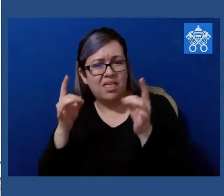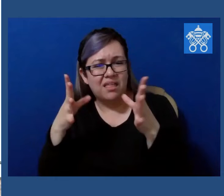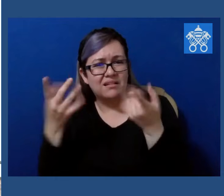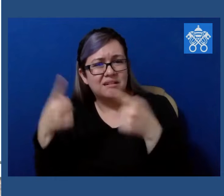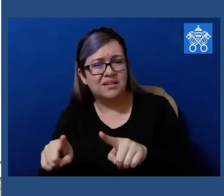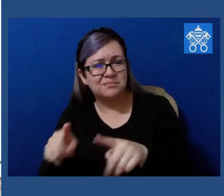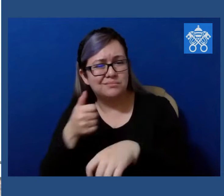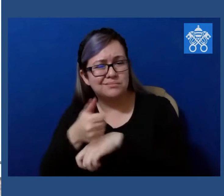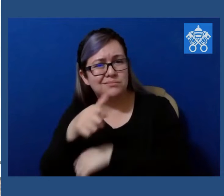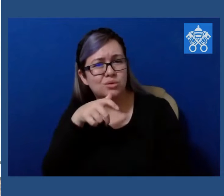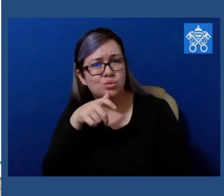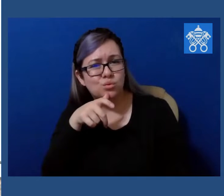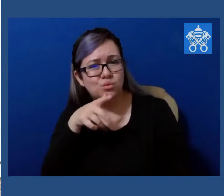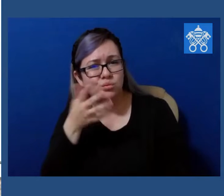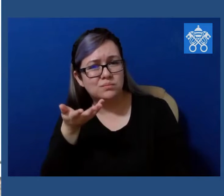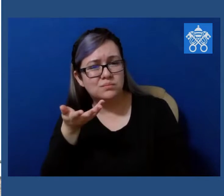events?